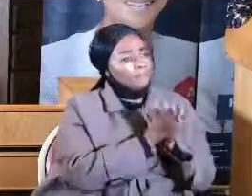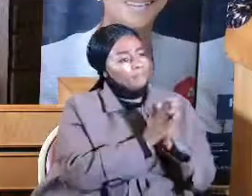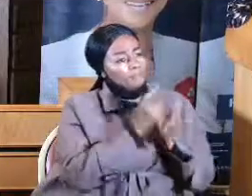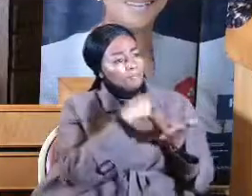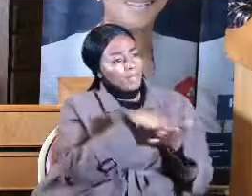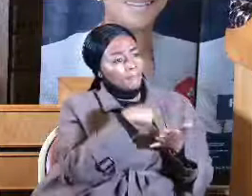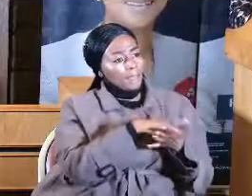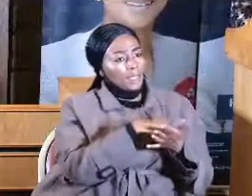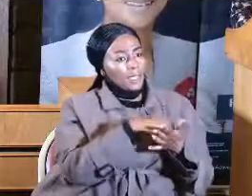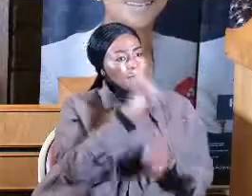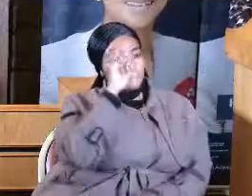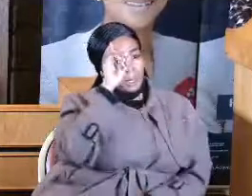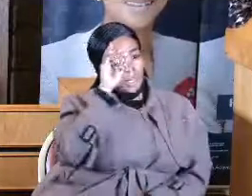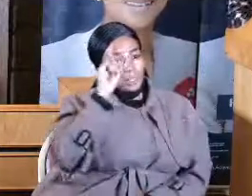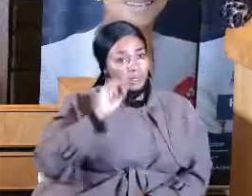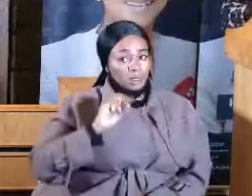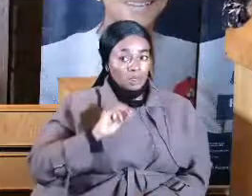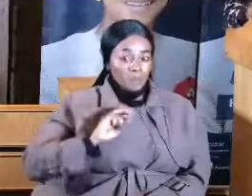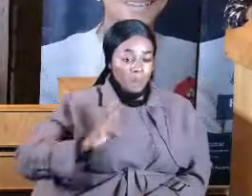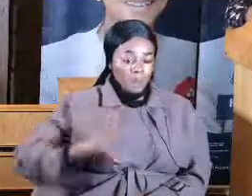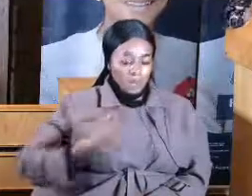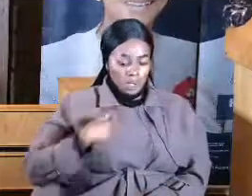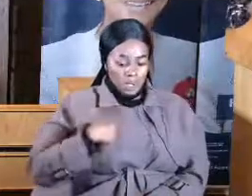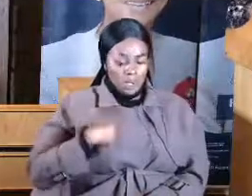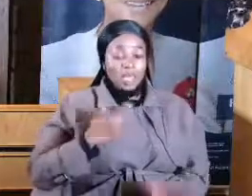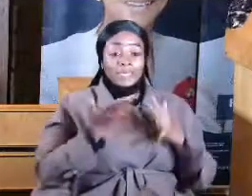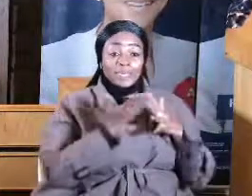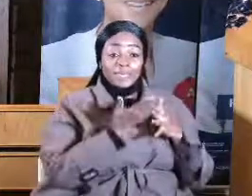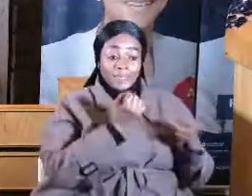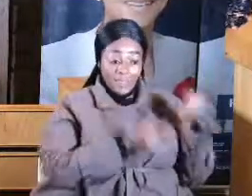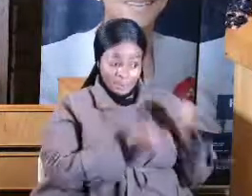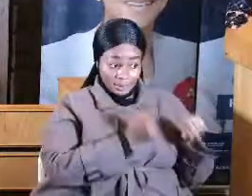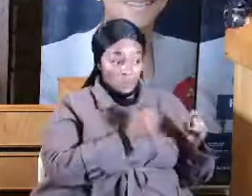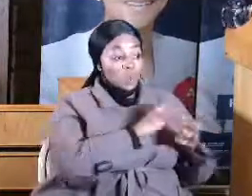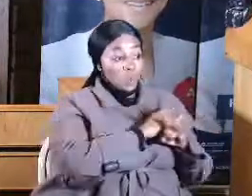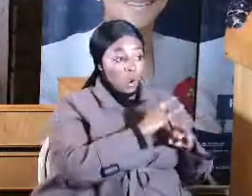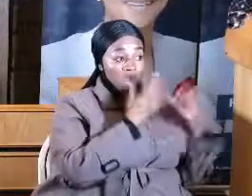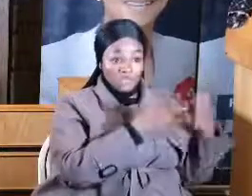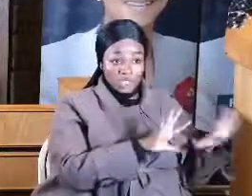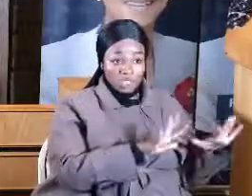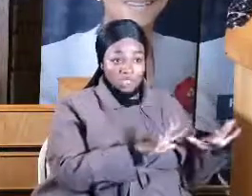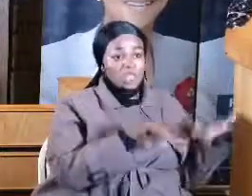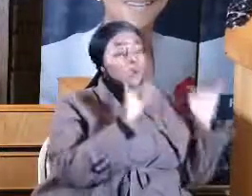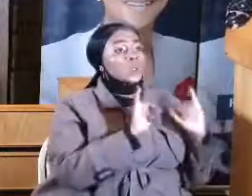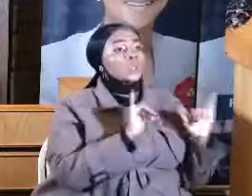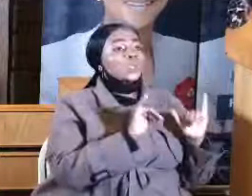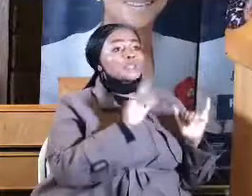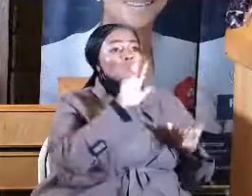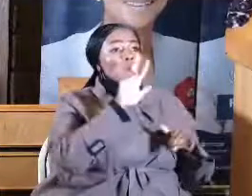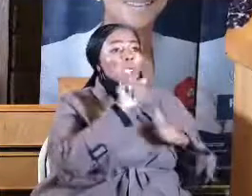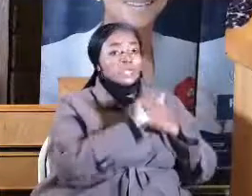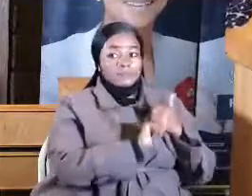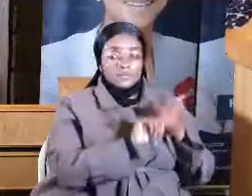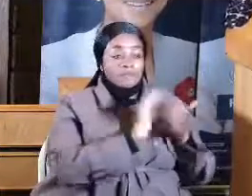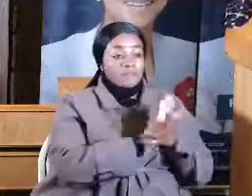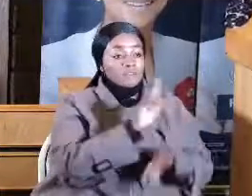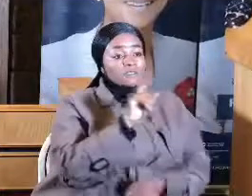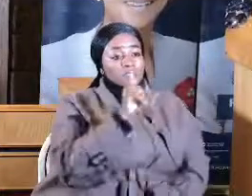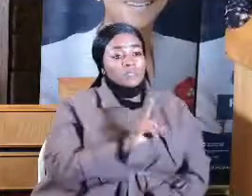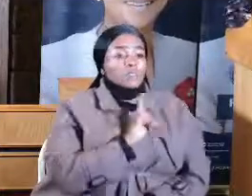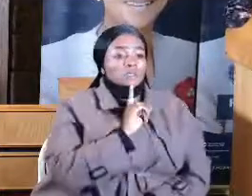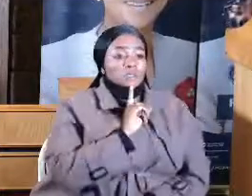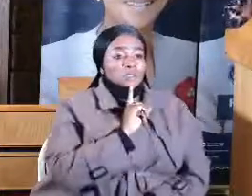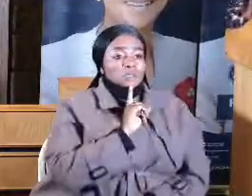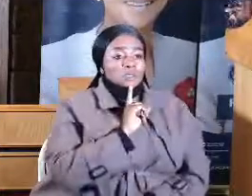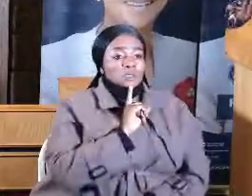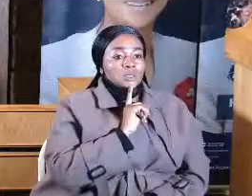Currently, a black female advocate, I gave her a first case, we actually won that case. She's also waiting for 8 months for 15,000 rand. I can't